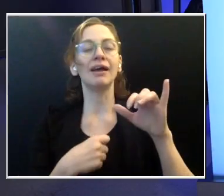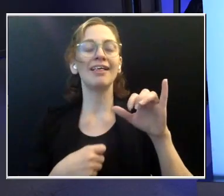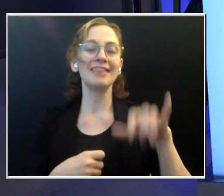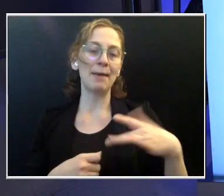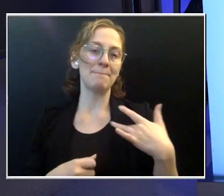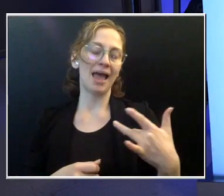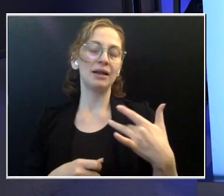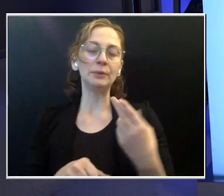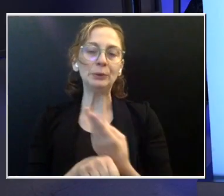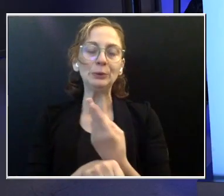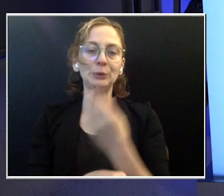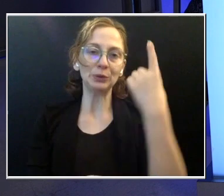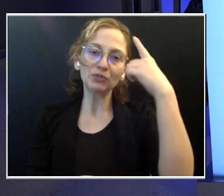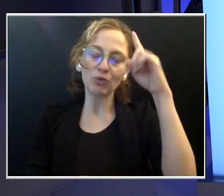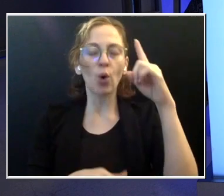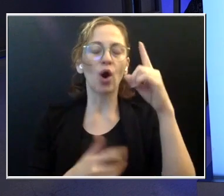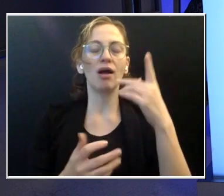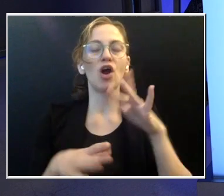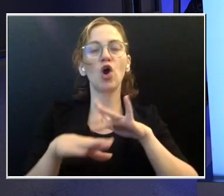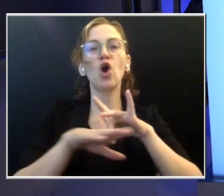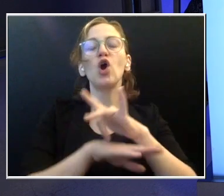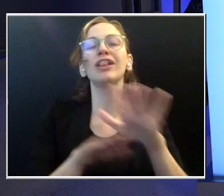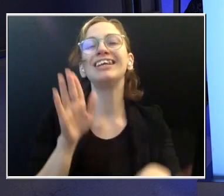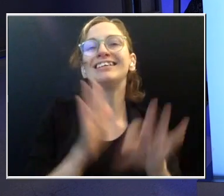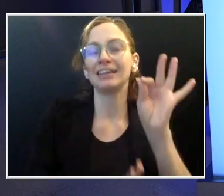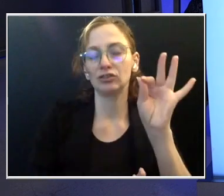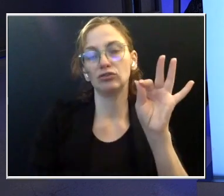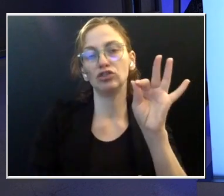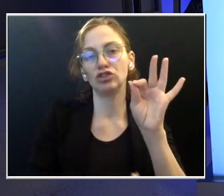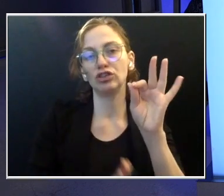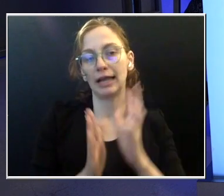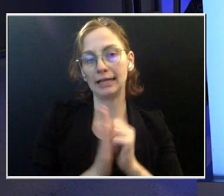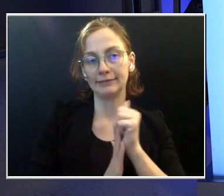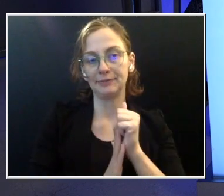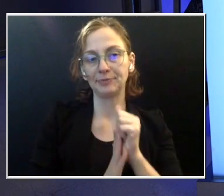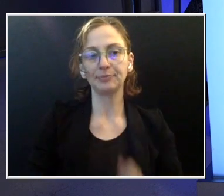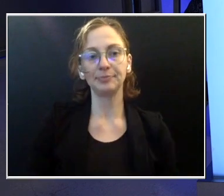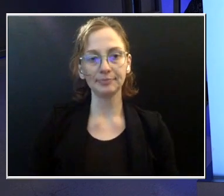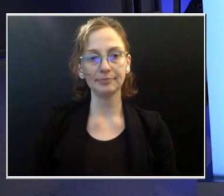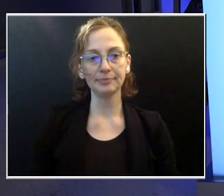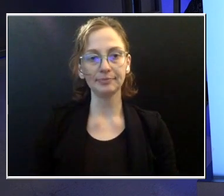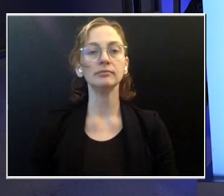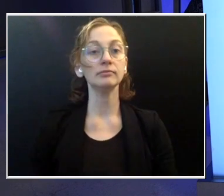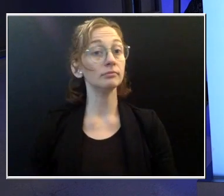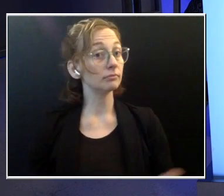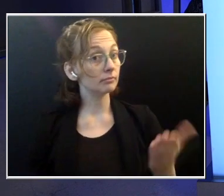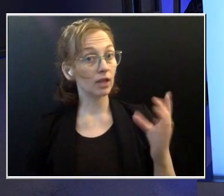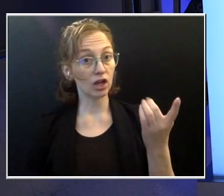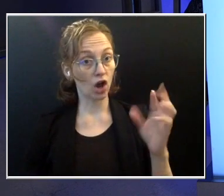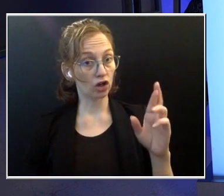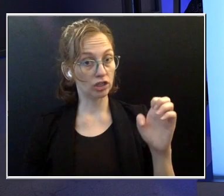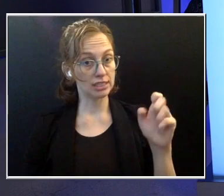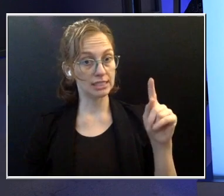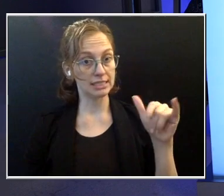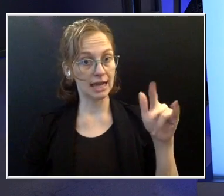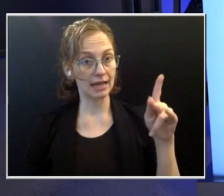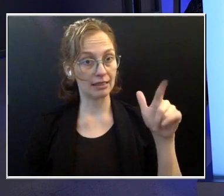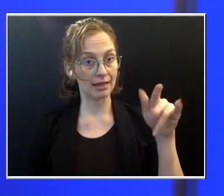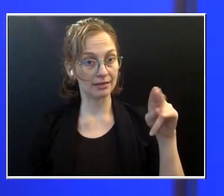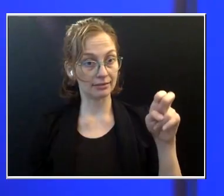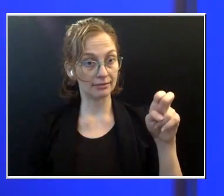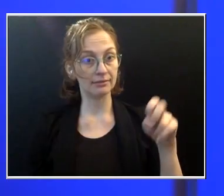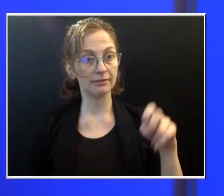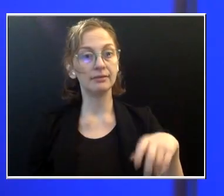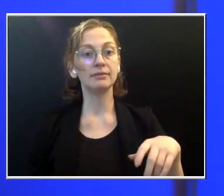the first line of defense. That's the route you would go first. Dr. Stecklein, jump in on your thoughts on that. So we've been doing breast conservation since the